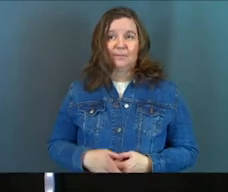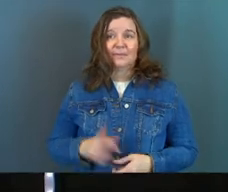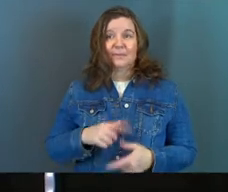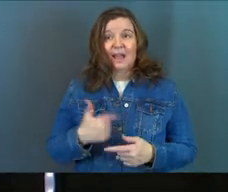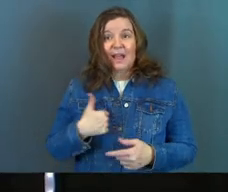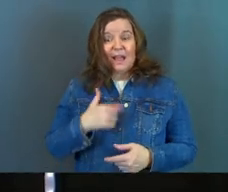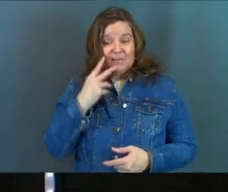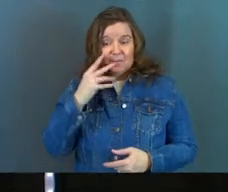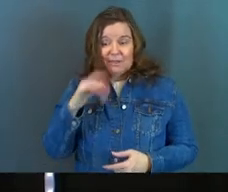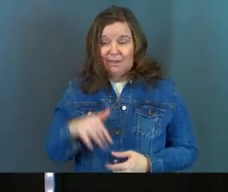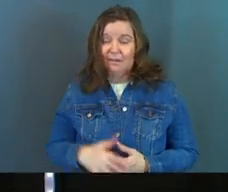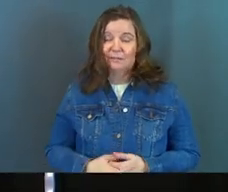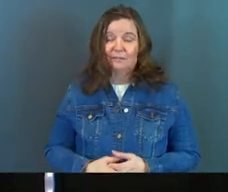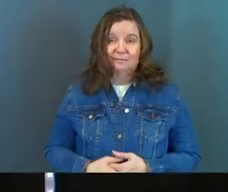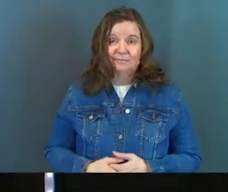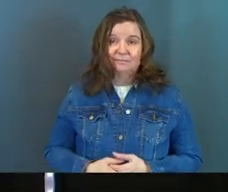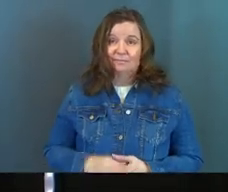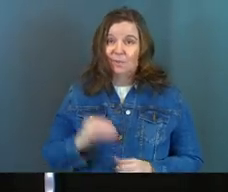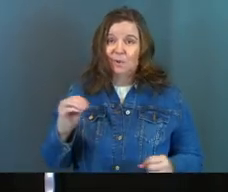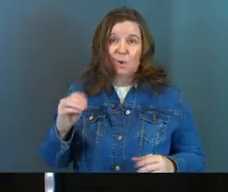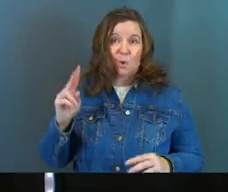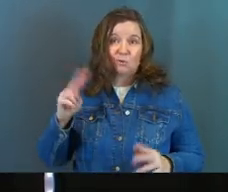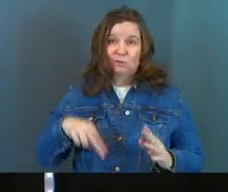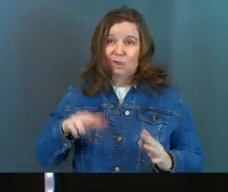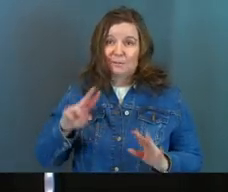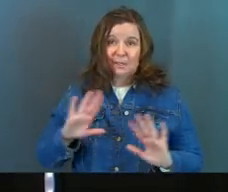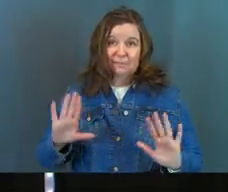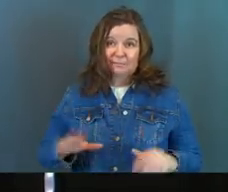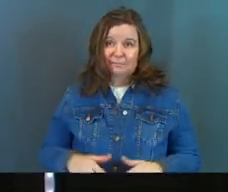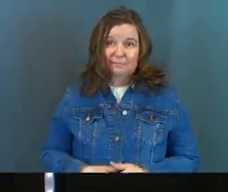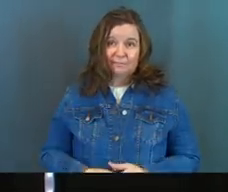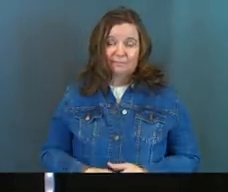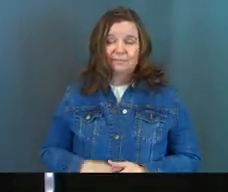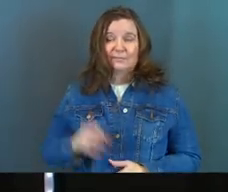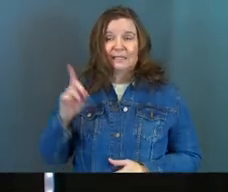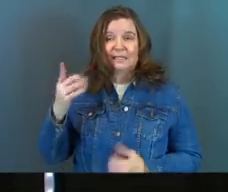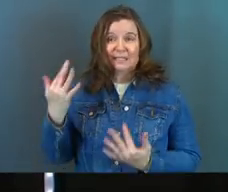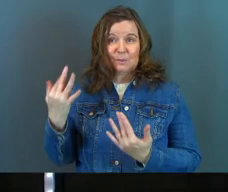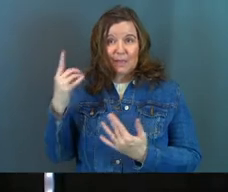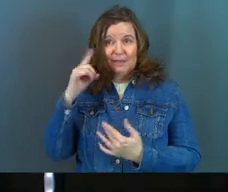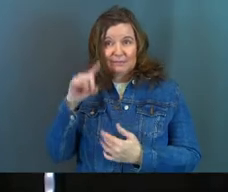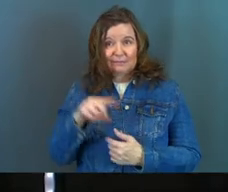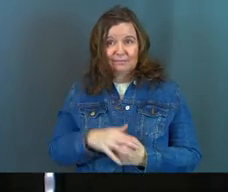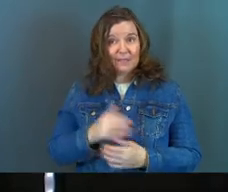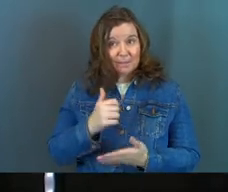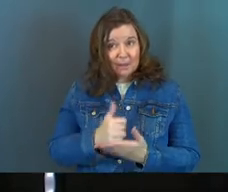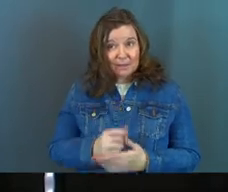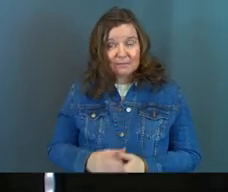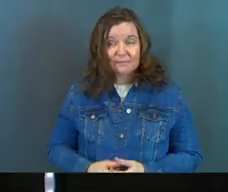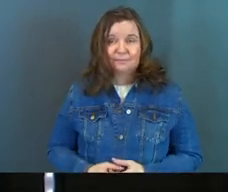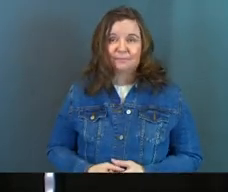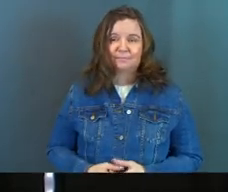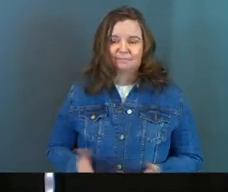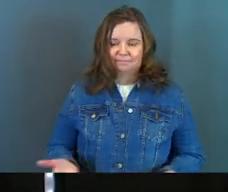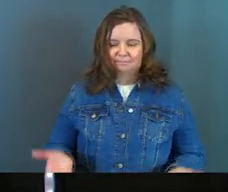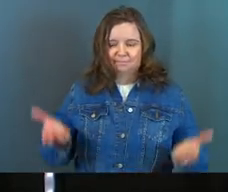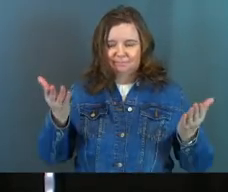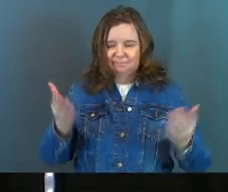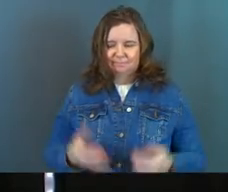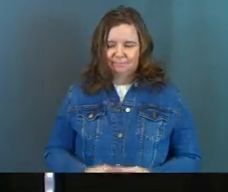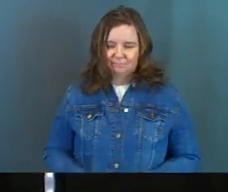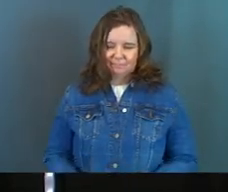I've been there. No judgment. He's waiting. Amen? Would you guys